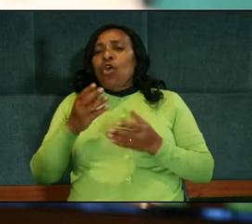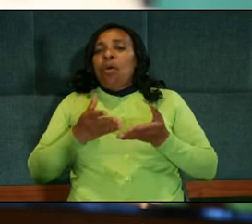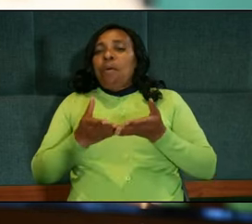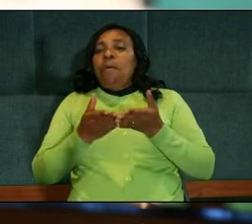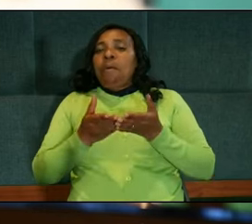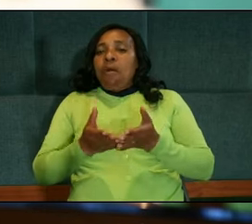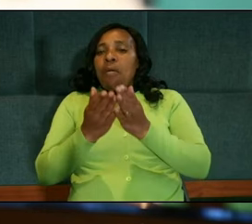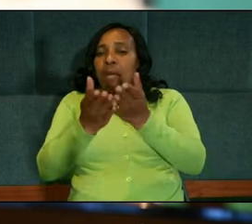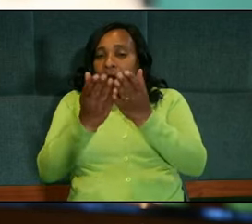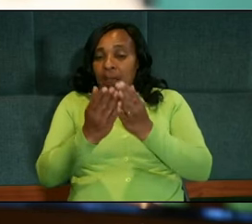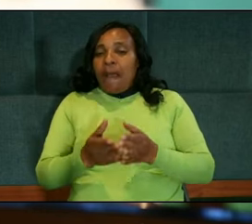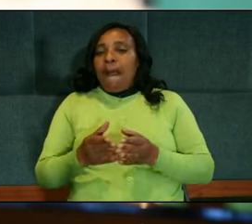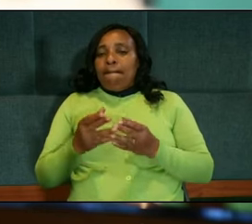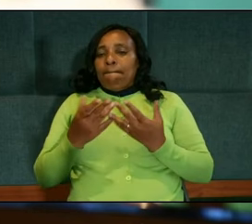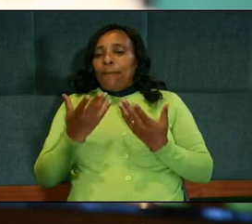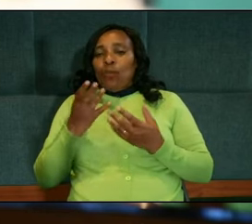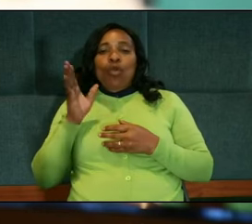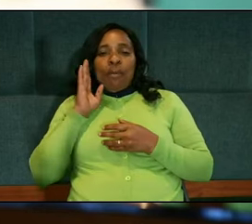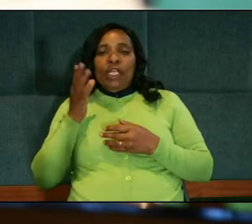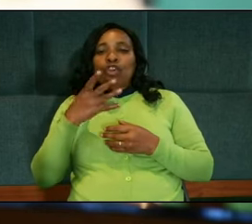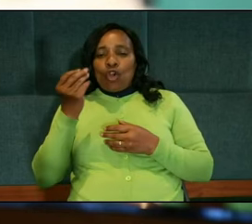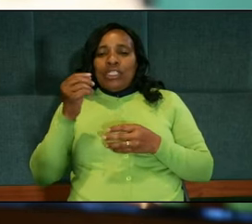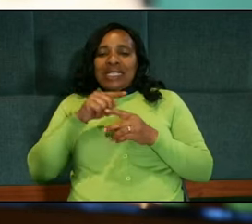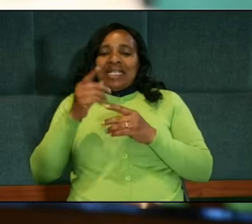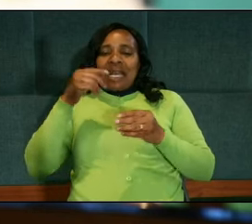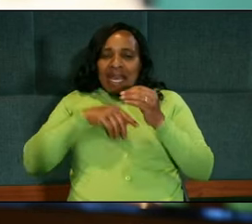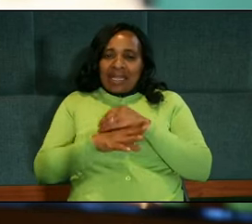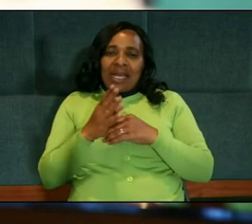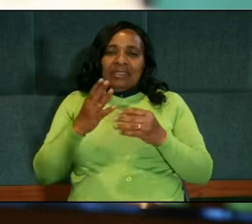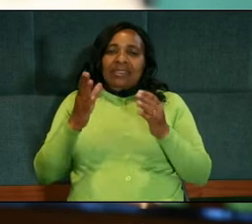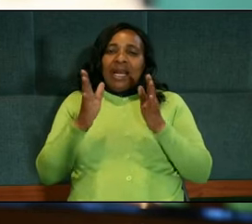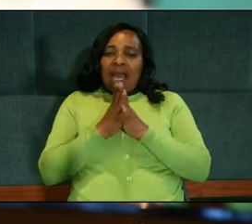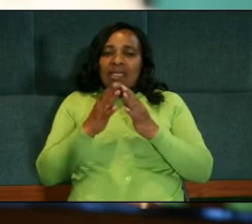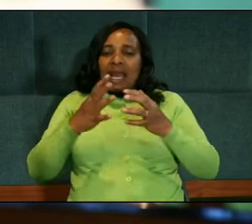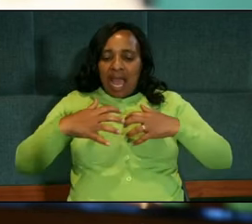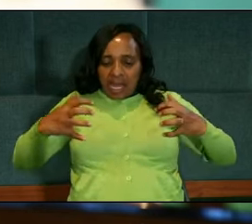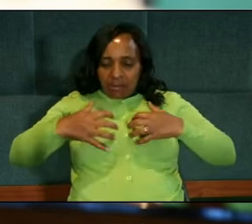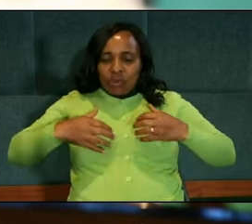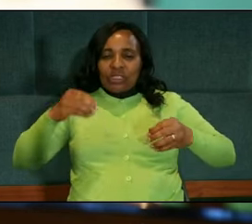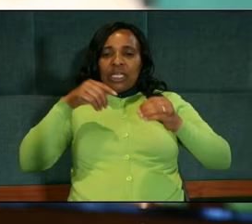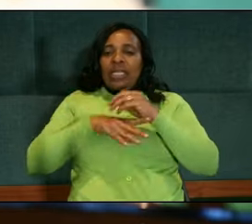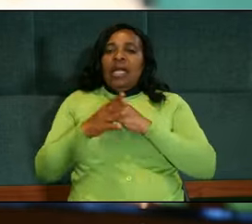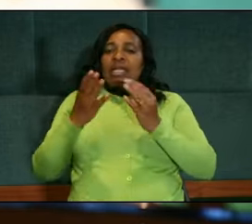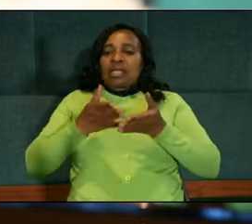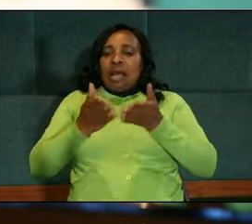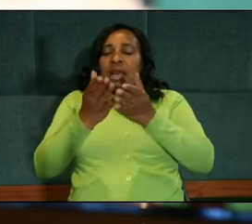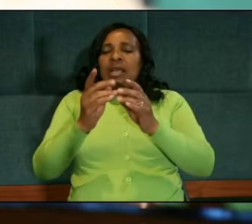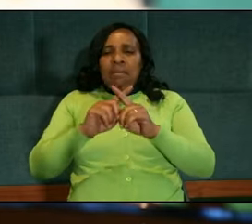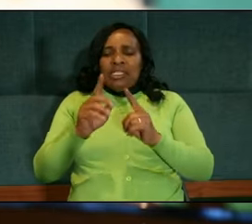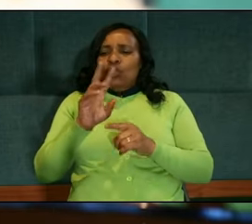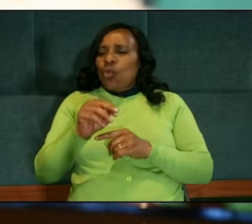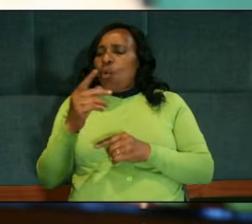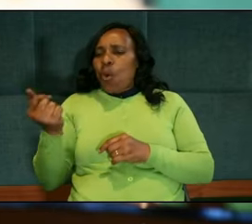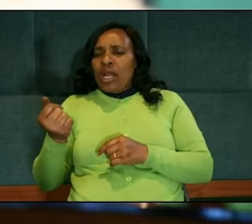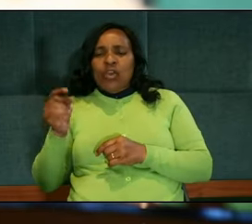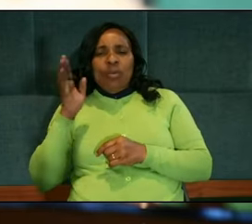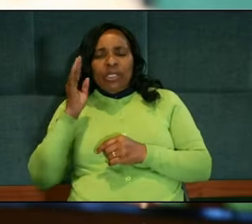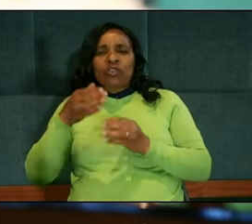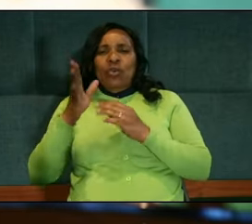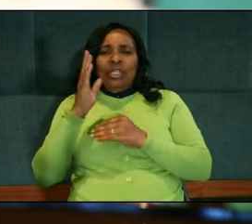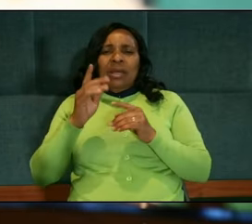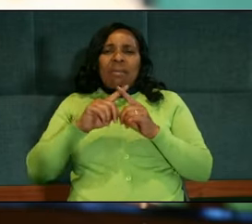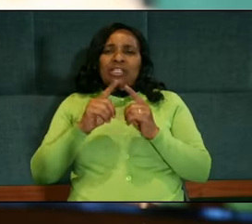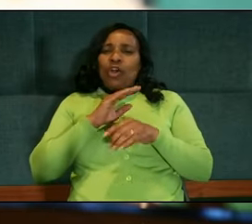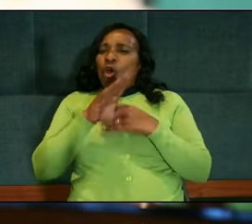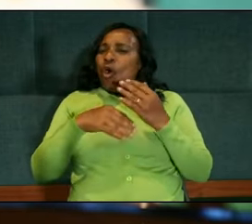God and got into the ark. Even the animals obeyed God and got into the ark. But nobody else obeyed God, and they